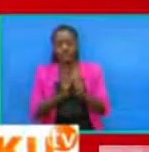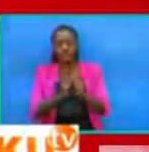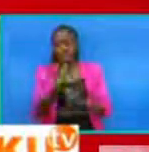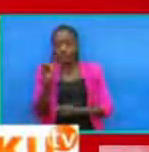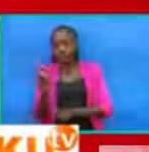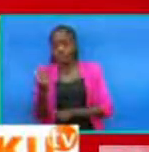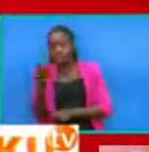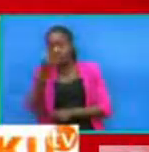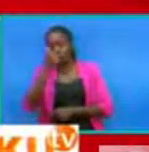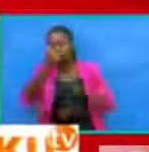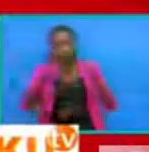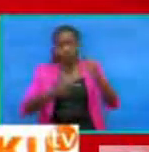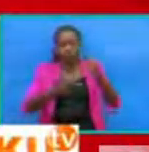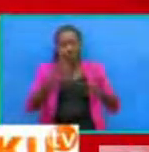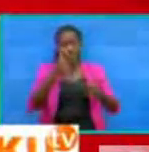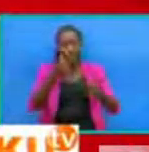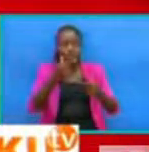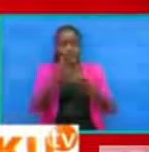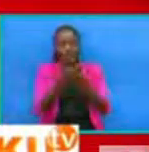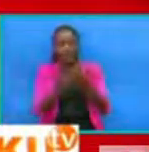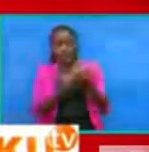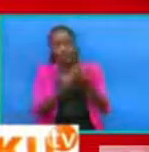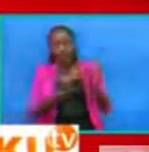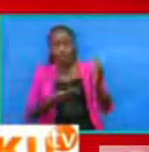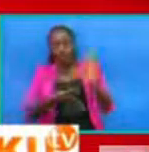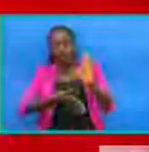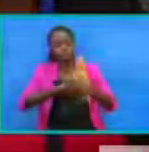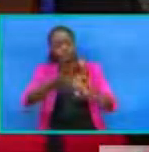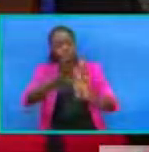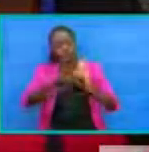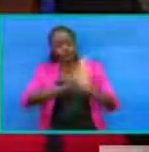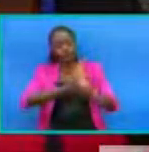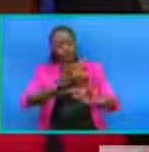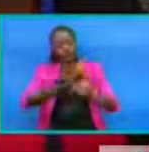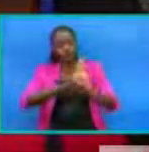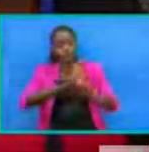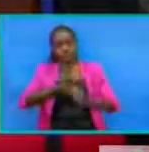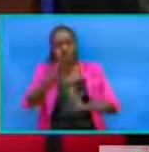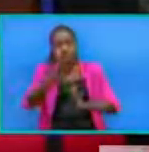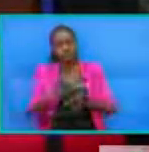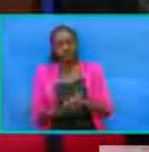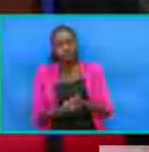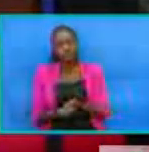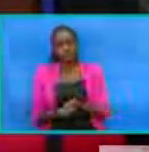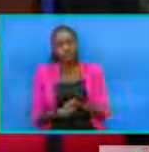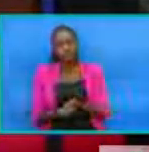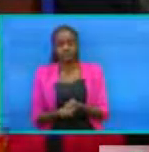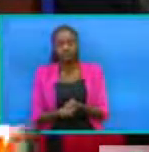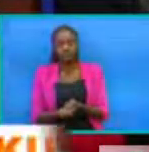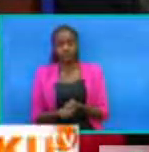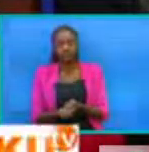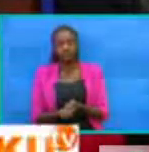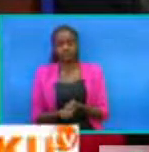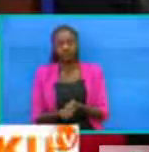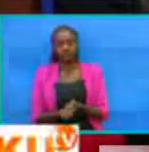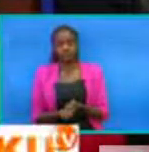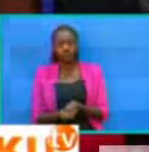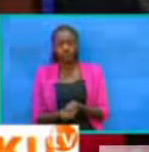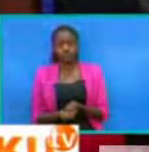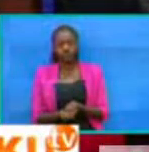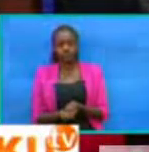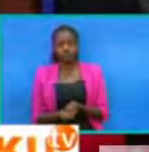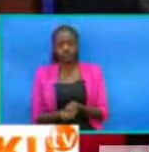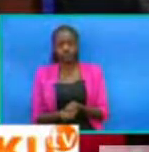to win both pentathlon and